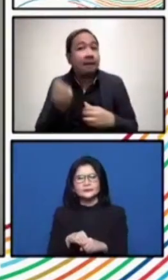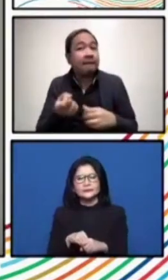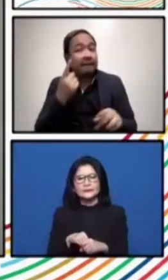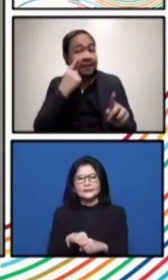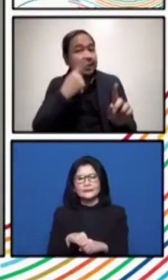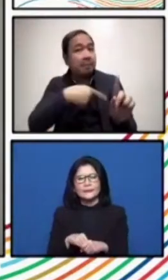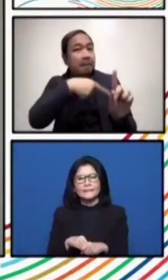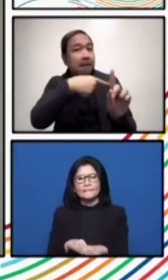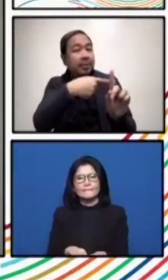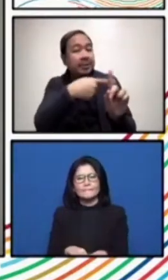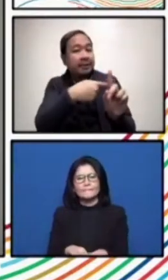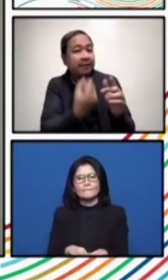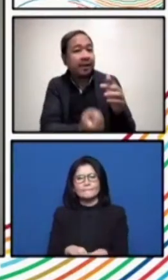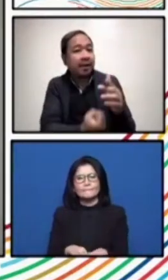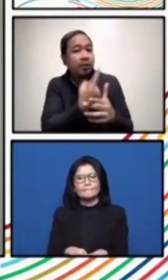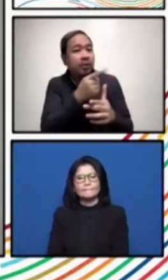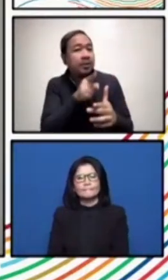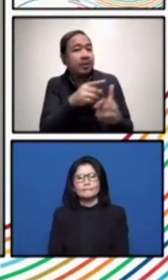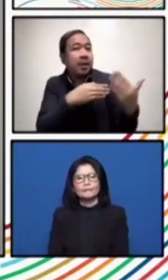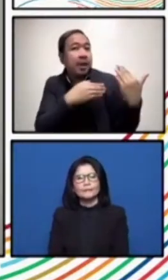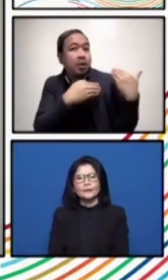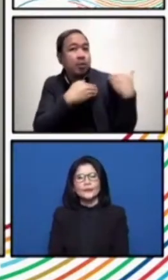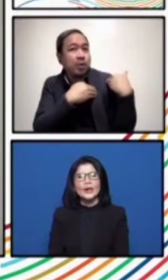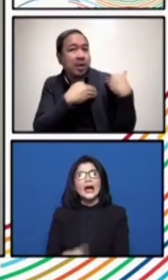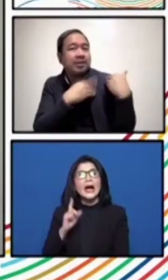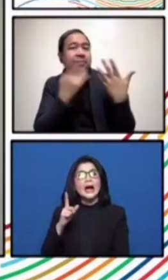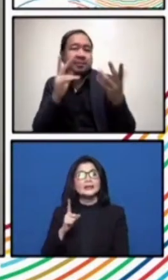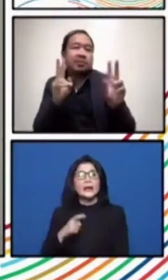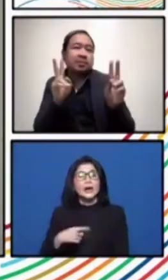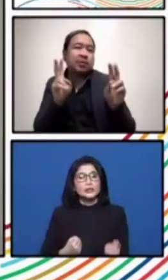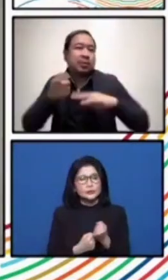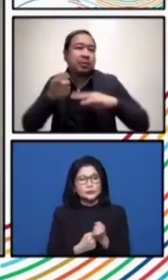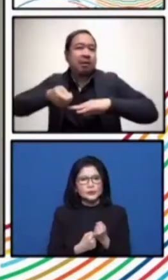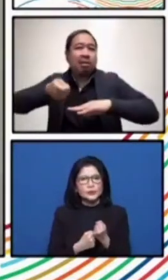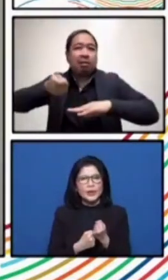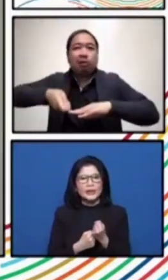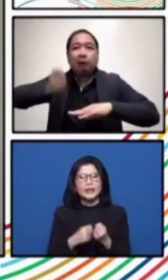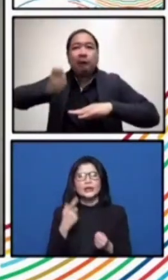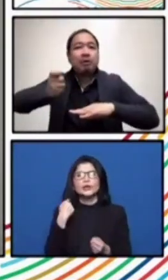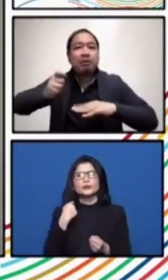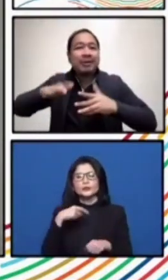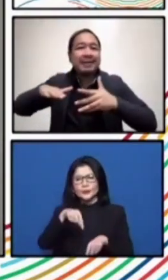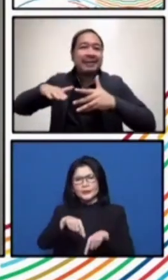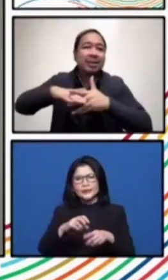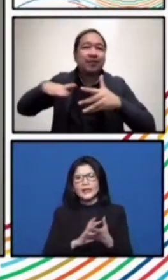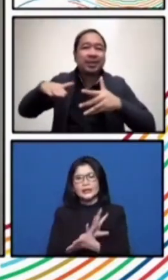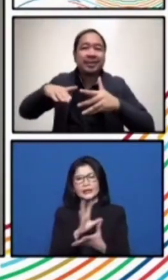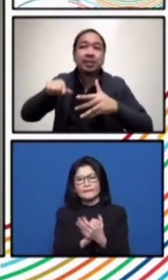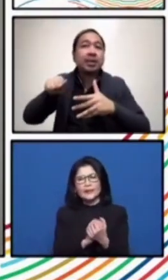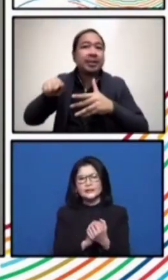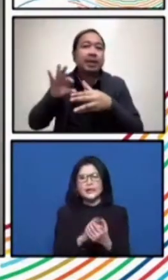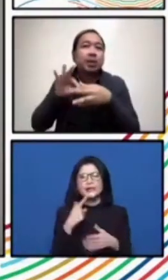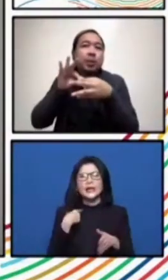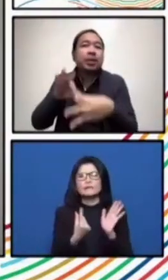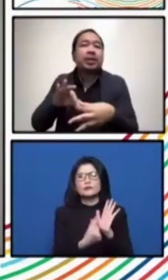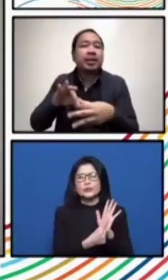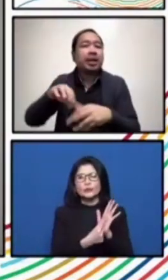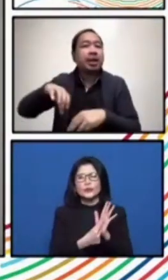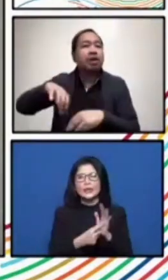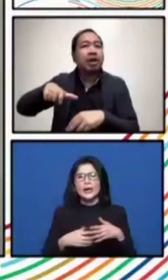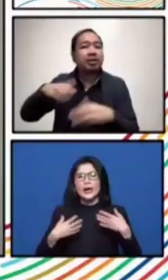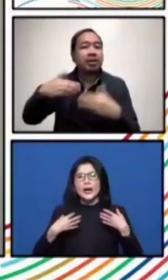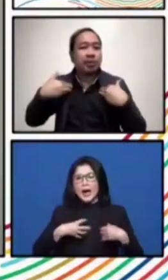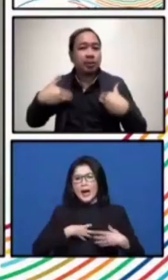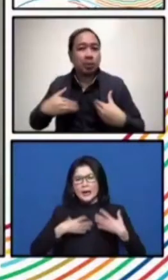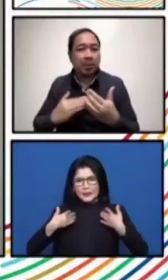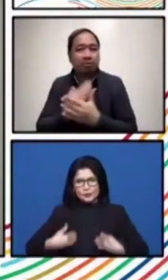outcomes is in our role as a court intervener in matters of human rights law so we can assist the courts in